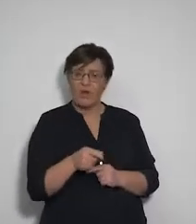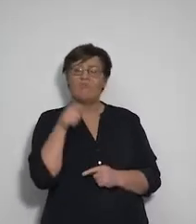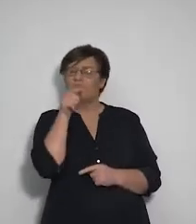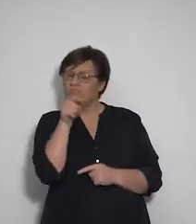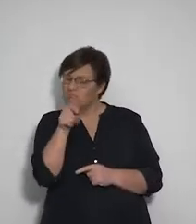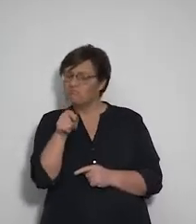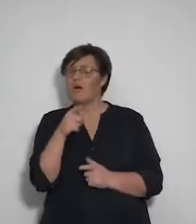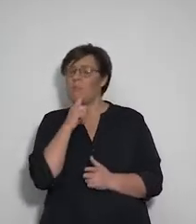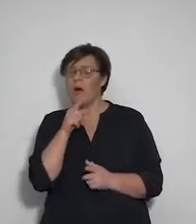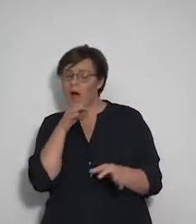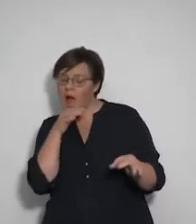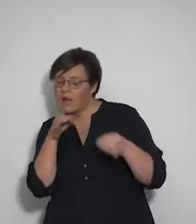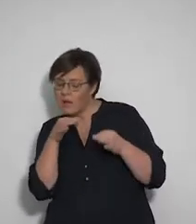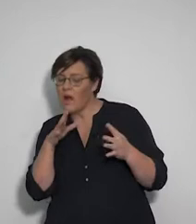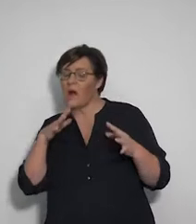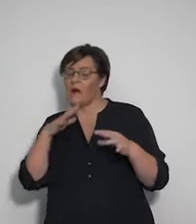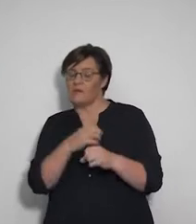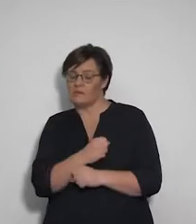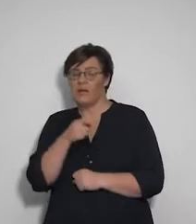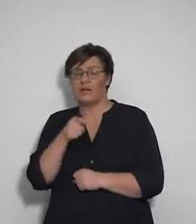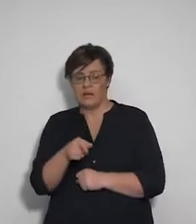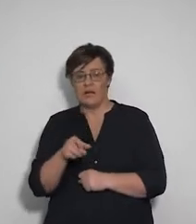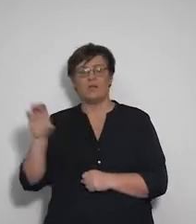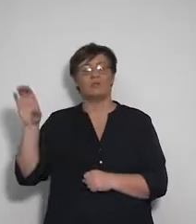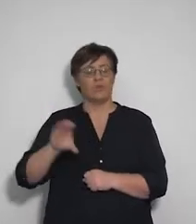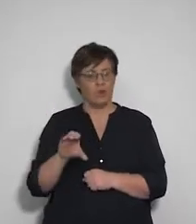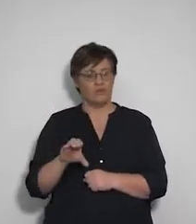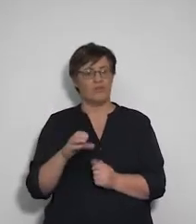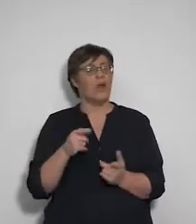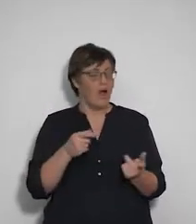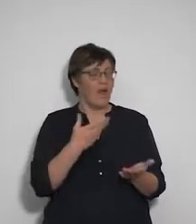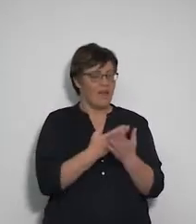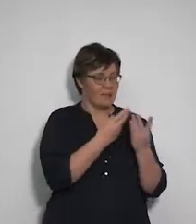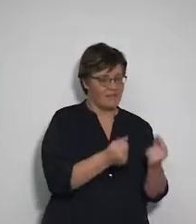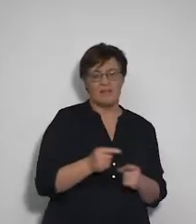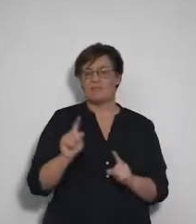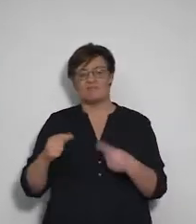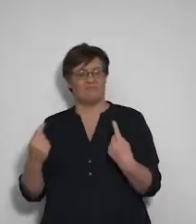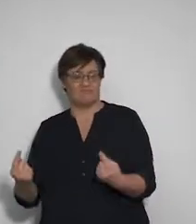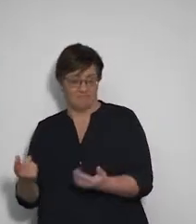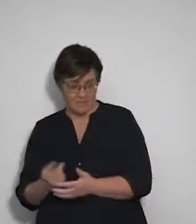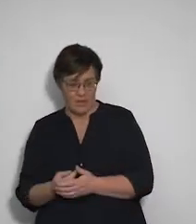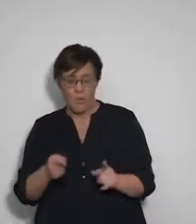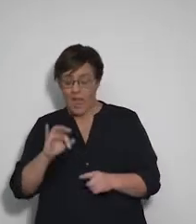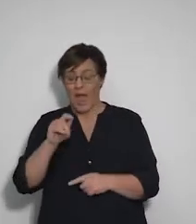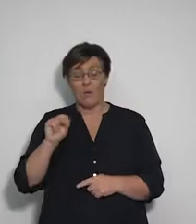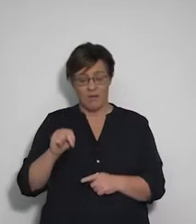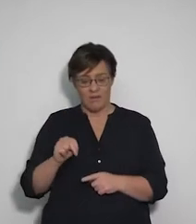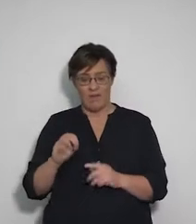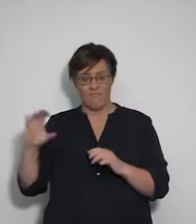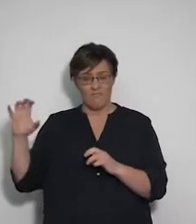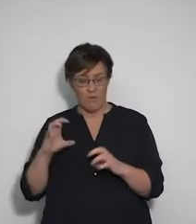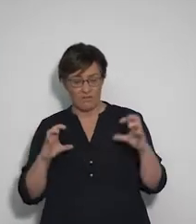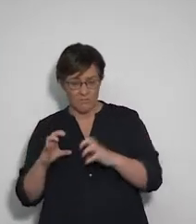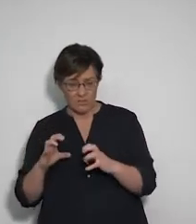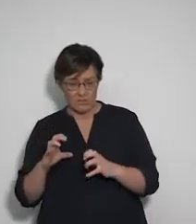actually get to explain to us why some salts are insoluble. It's because the forces between the ions in the